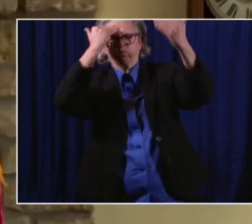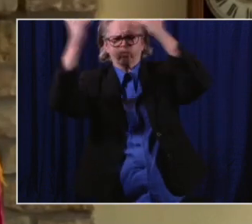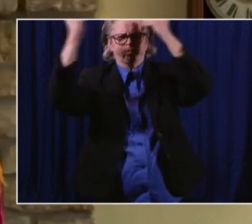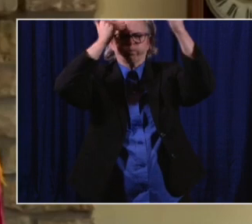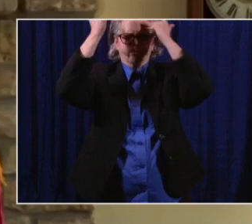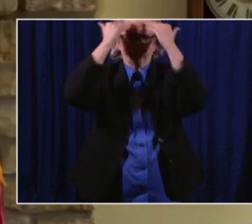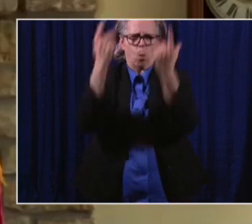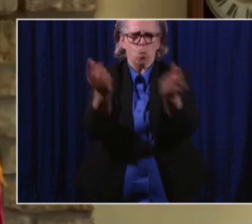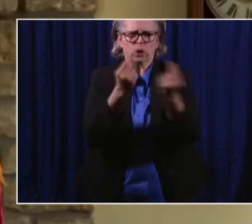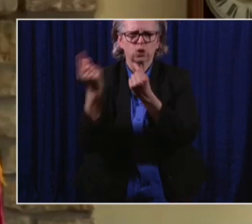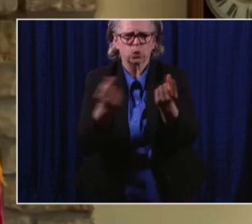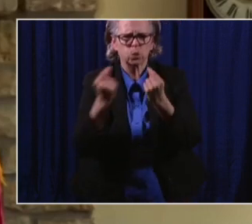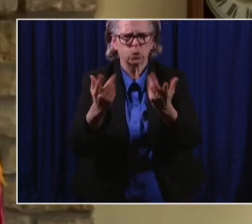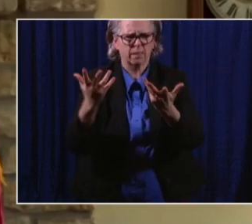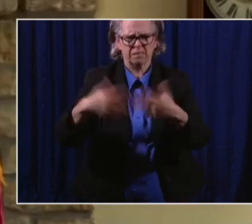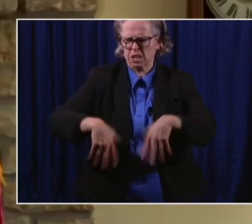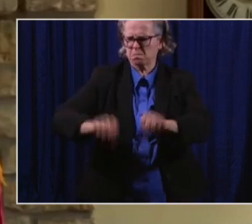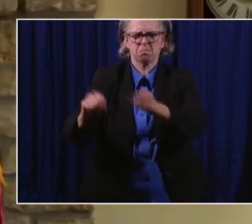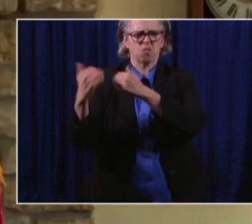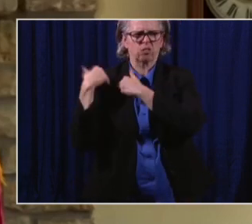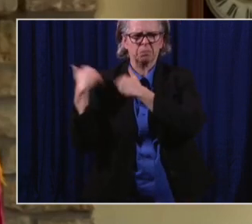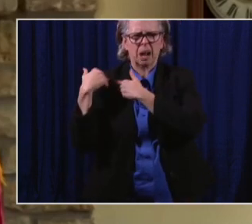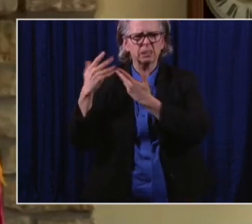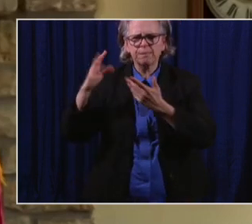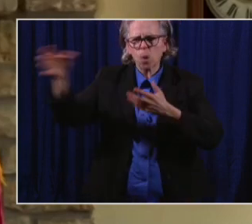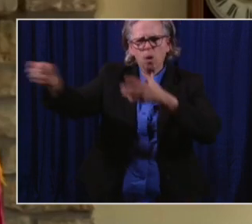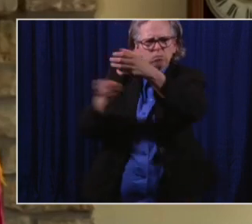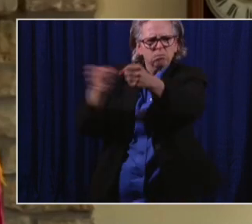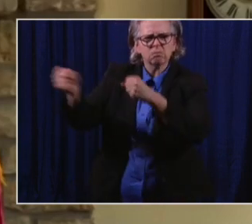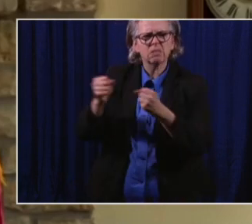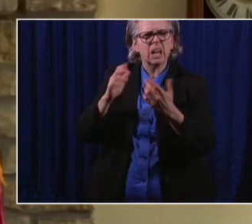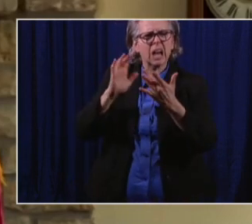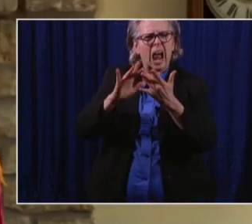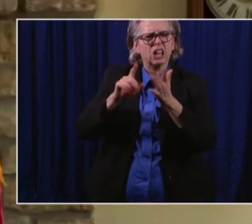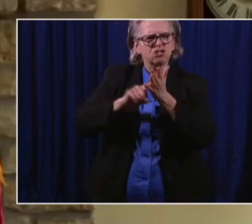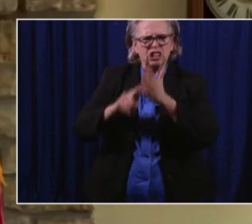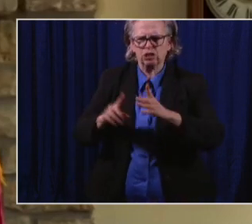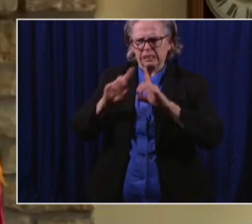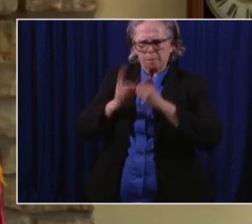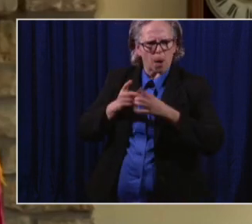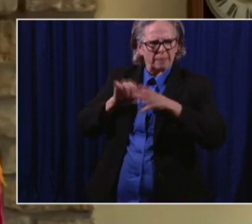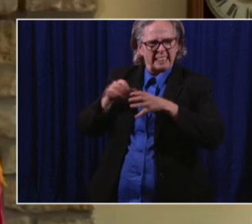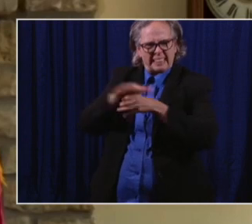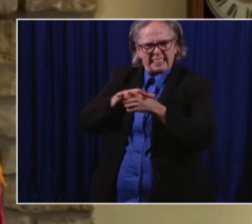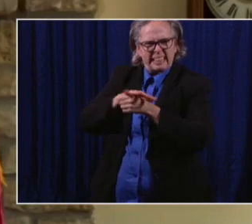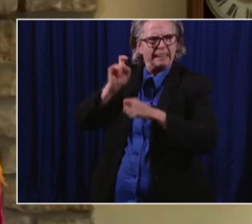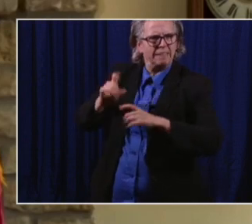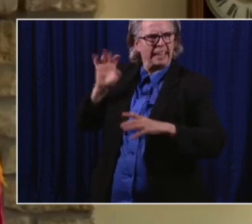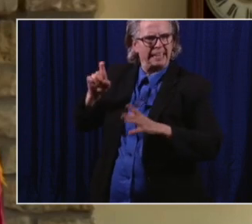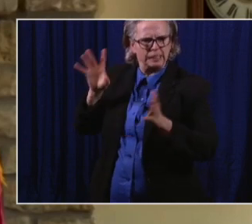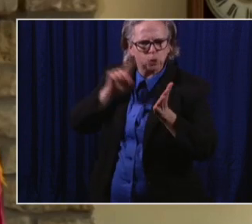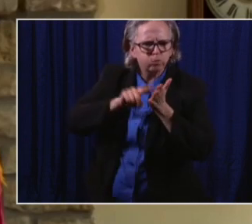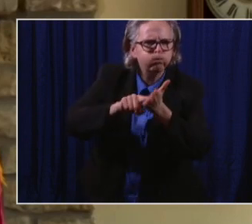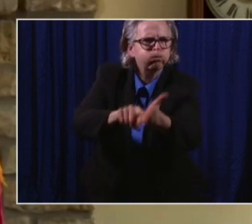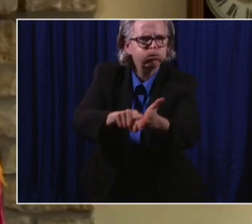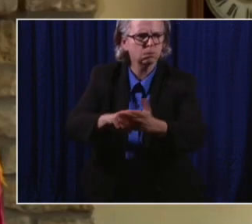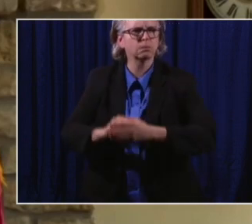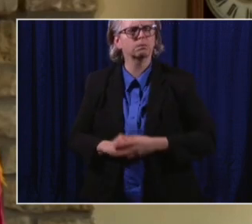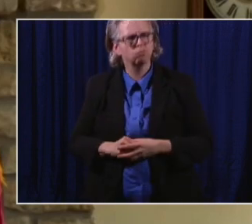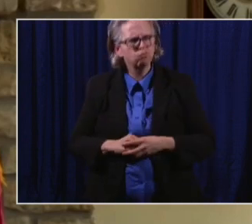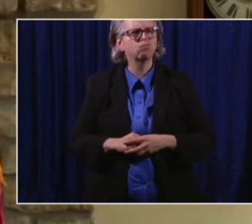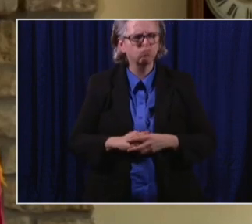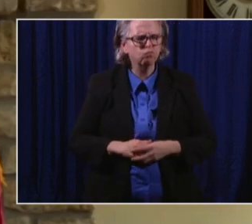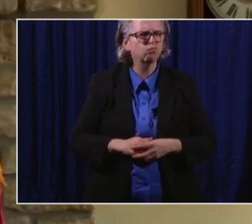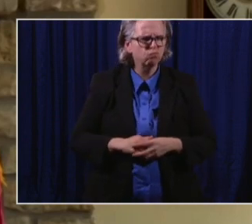department if something was going to happen as a direct result of that movement of the president coming